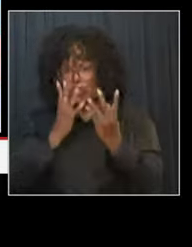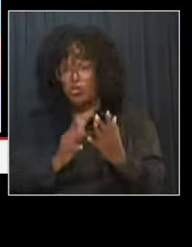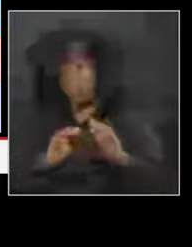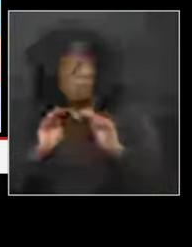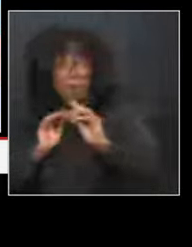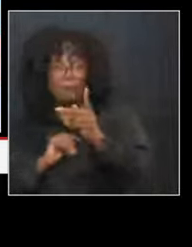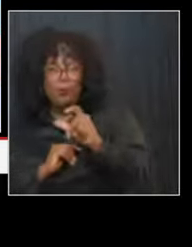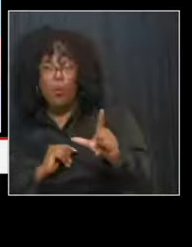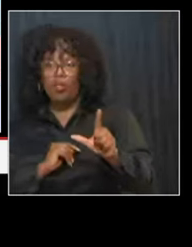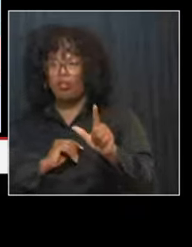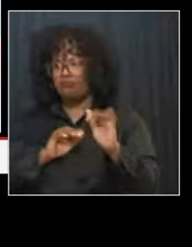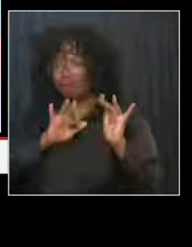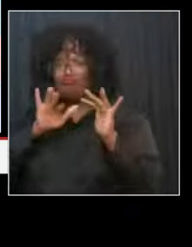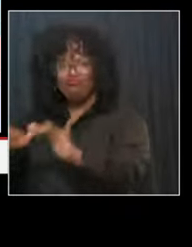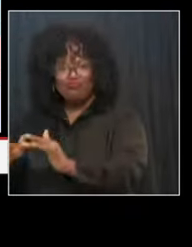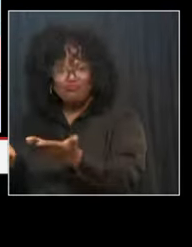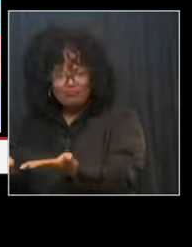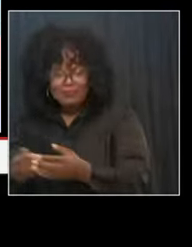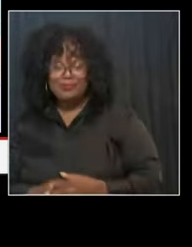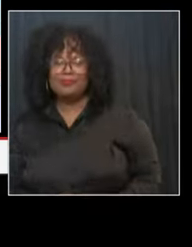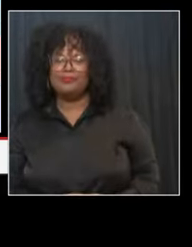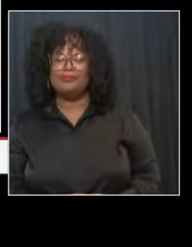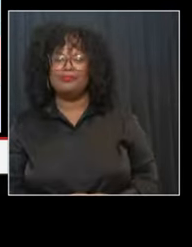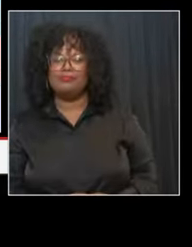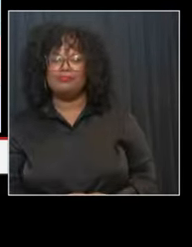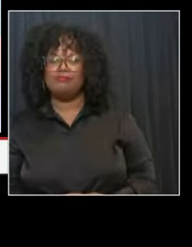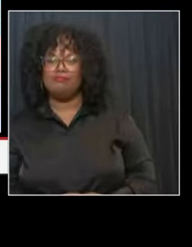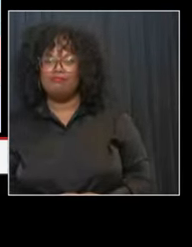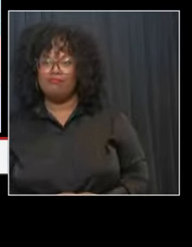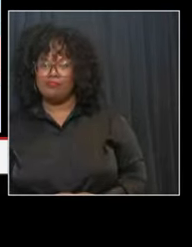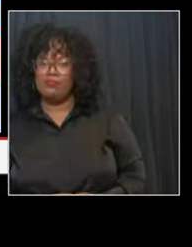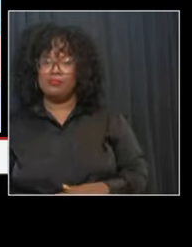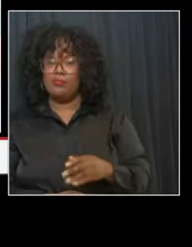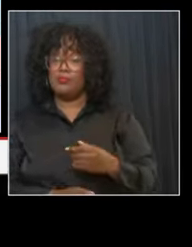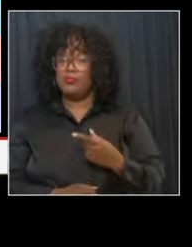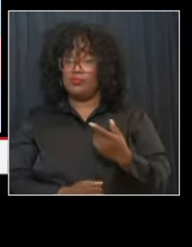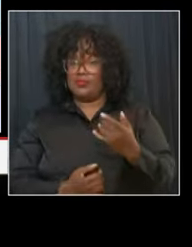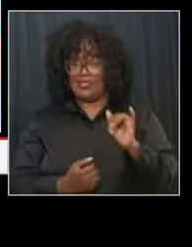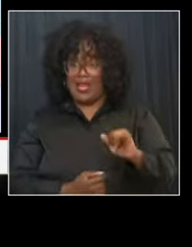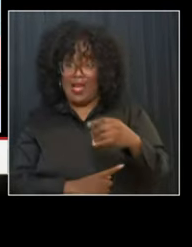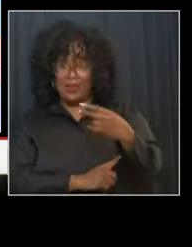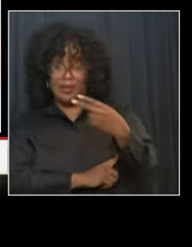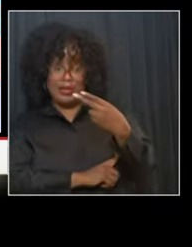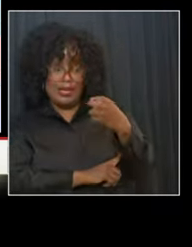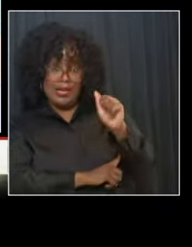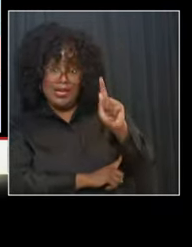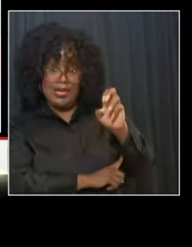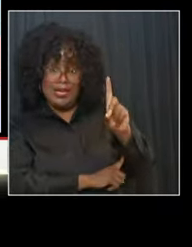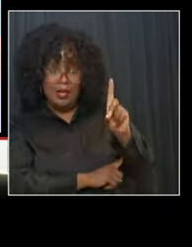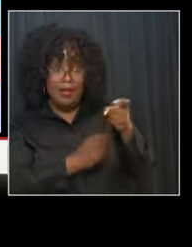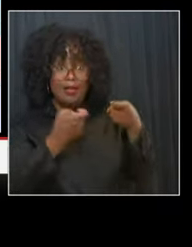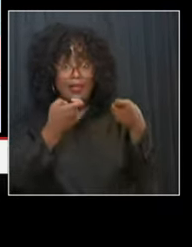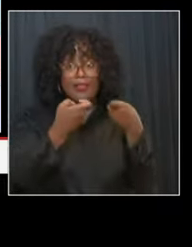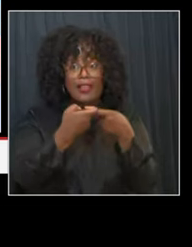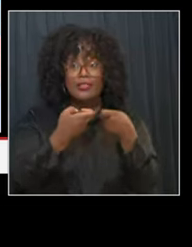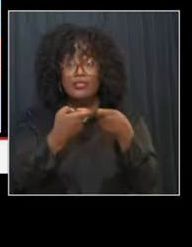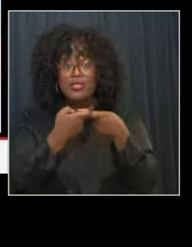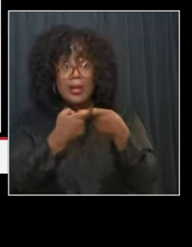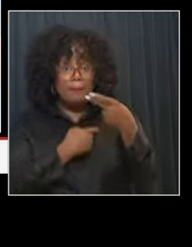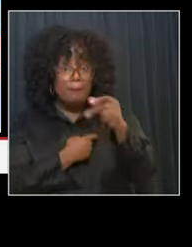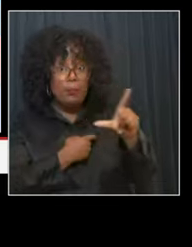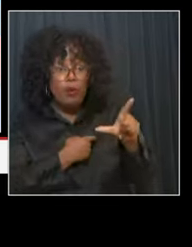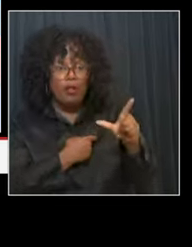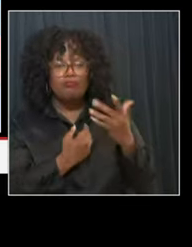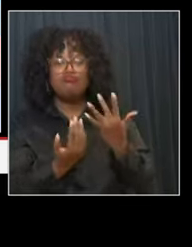need for a heated Olympic pool where there is a $3 million for the planning and